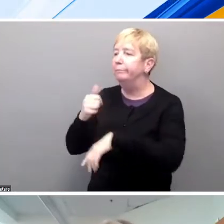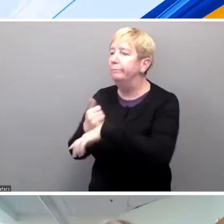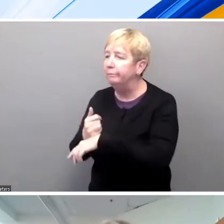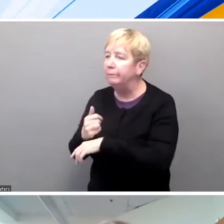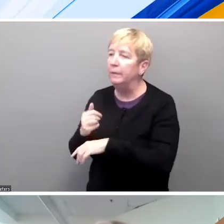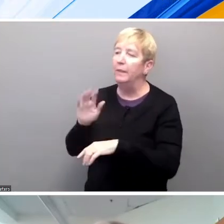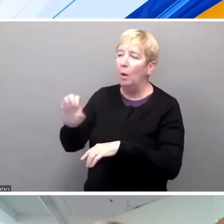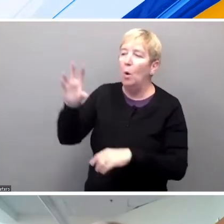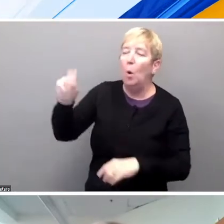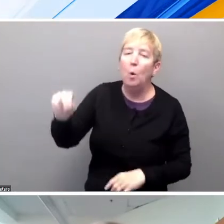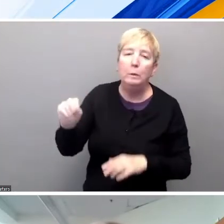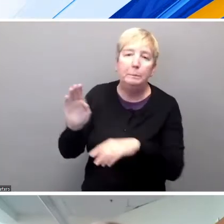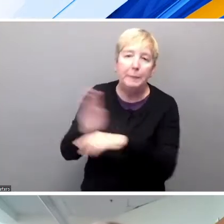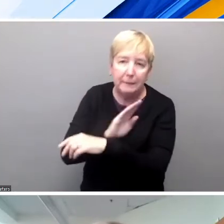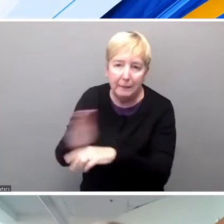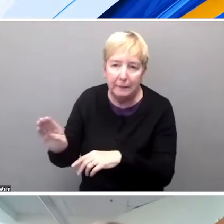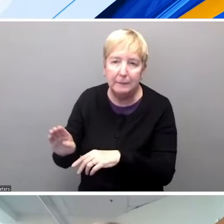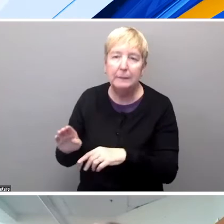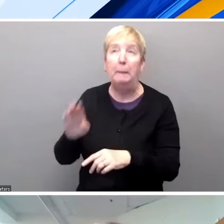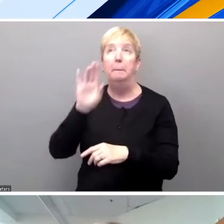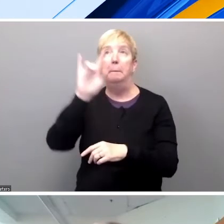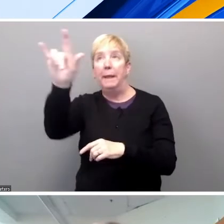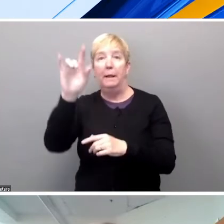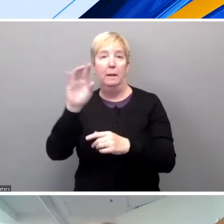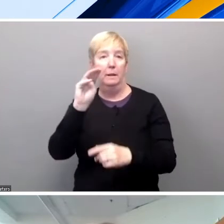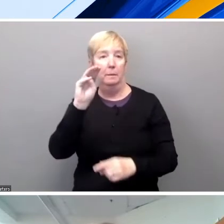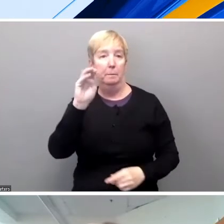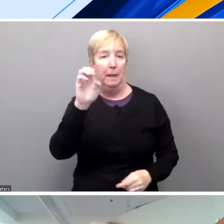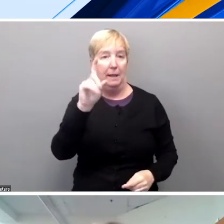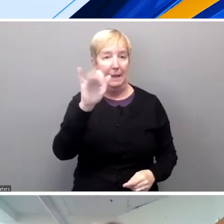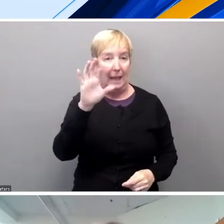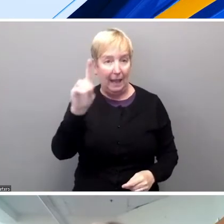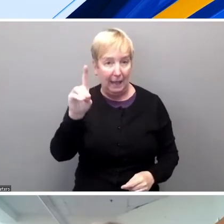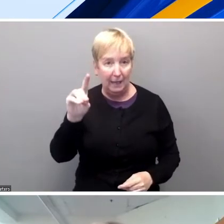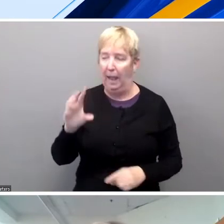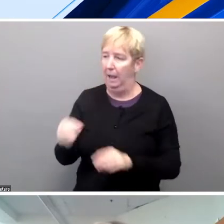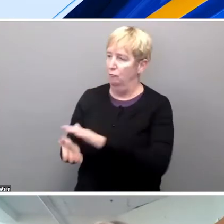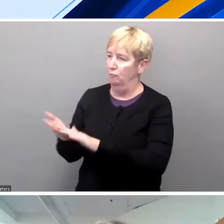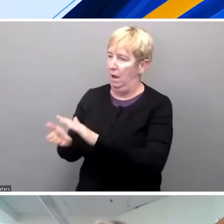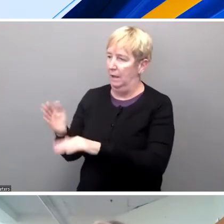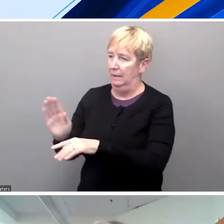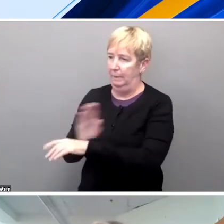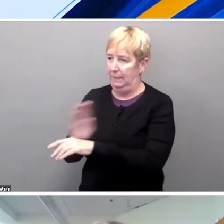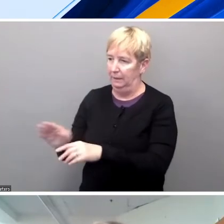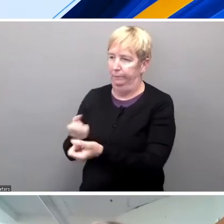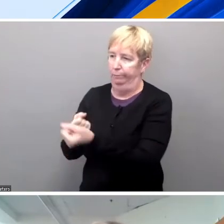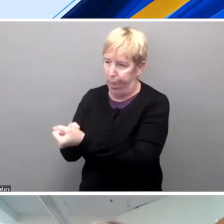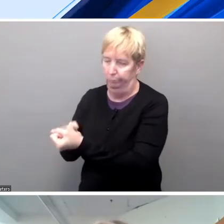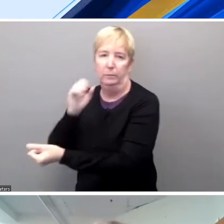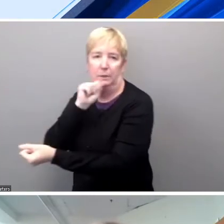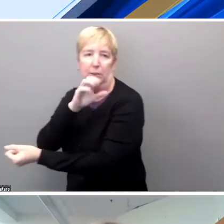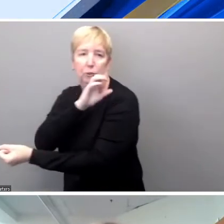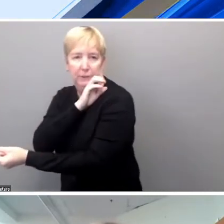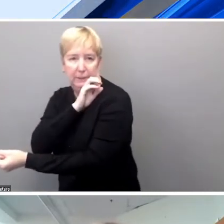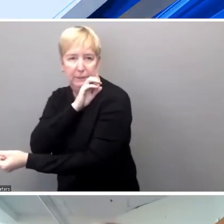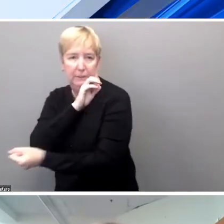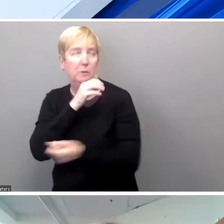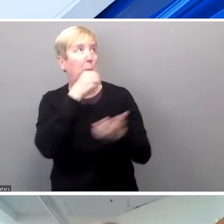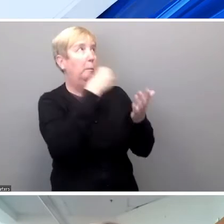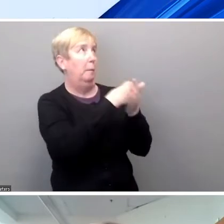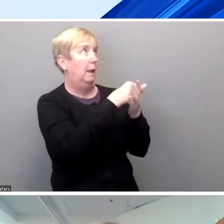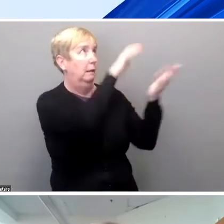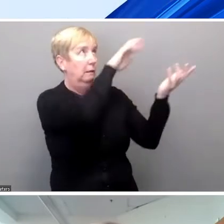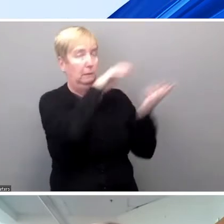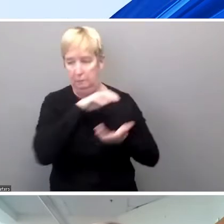able to set their own hours. And then we're also looking at how we tap into some of those